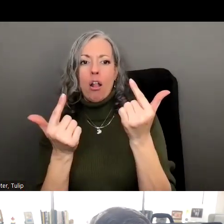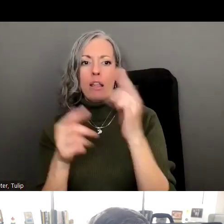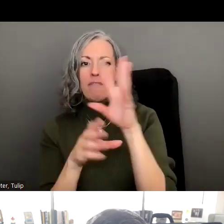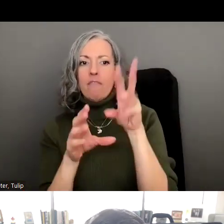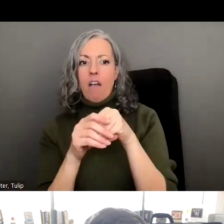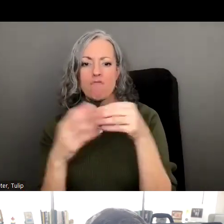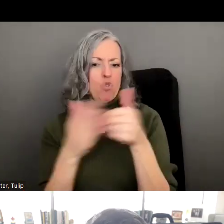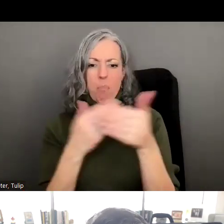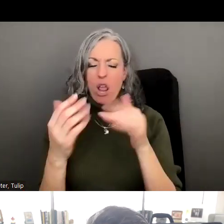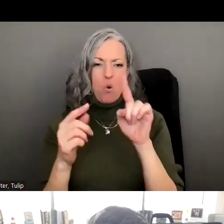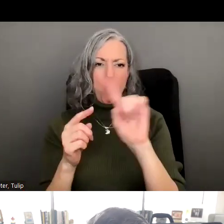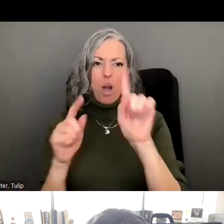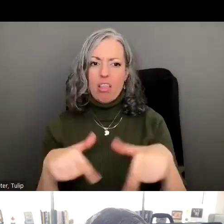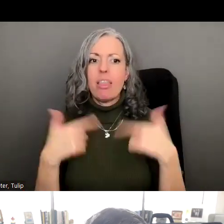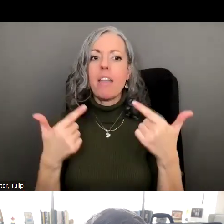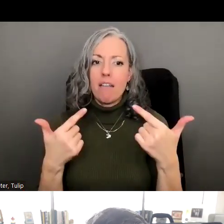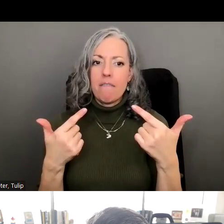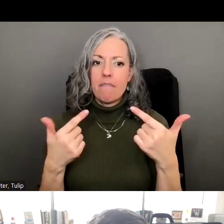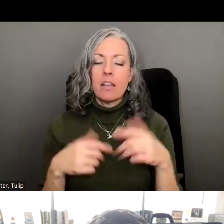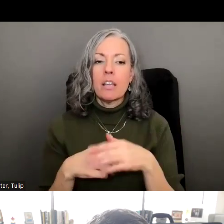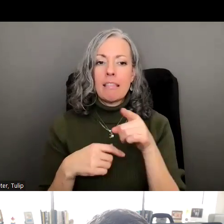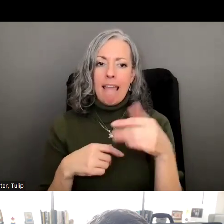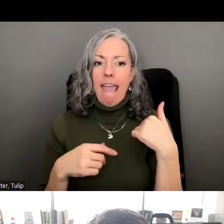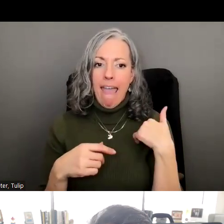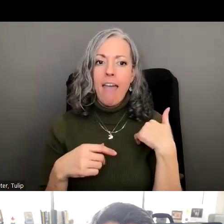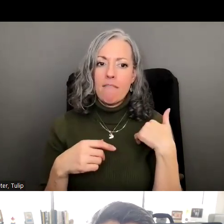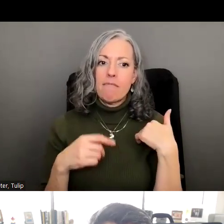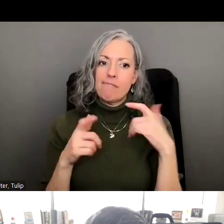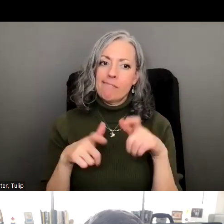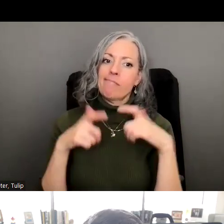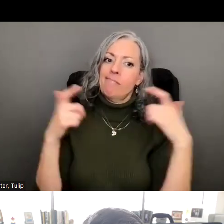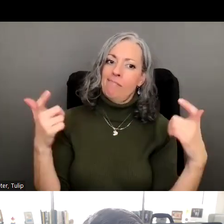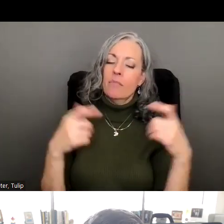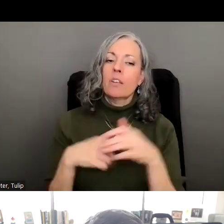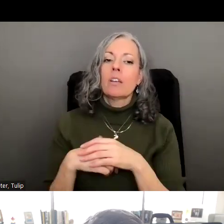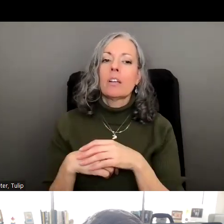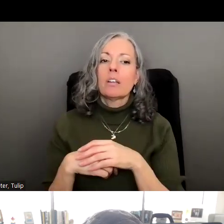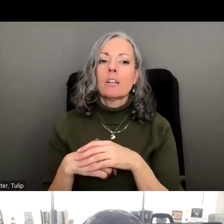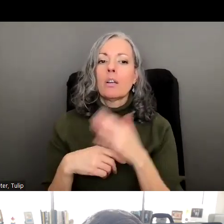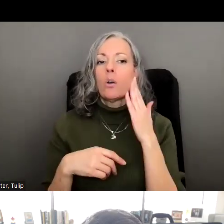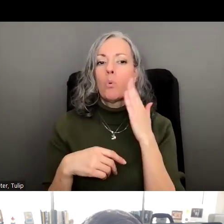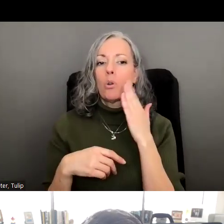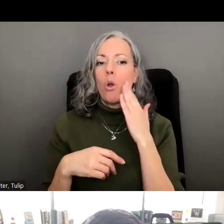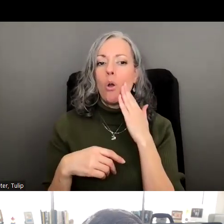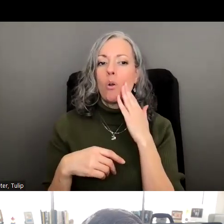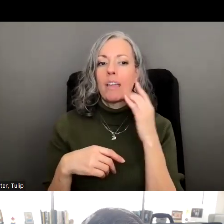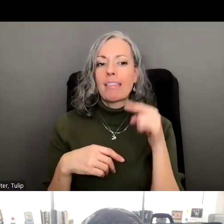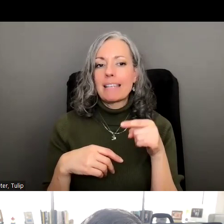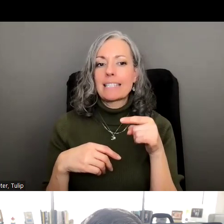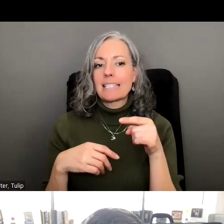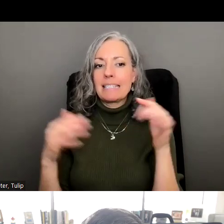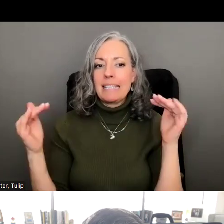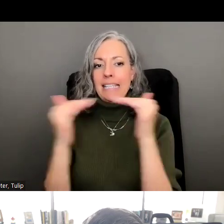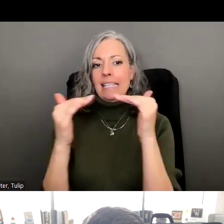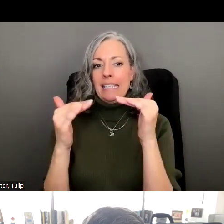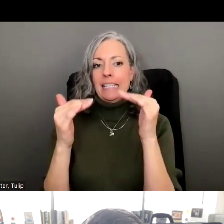live, and equity for individuals and communities that have been marginalized. We are ultimately anchoring this work in equity because we know